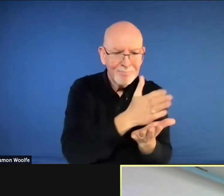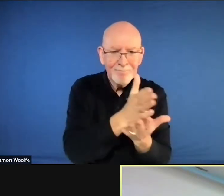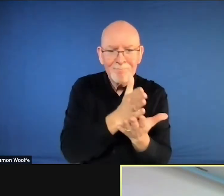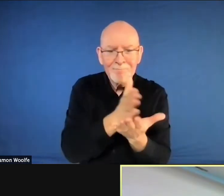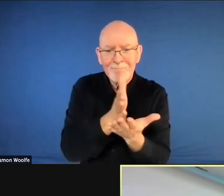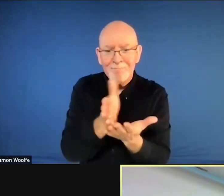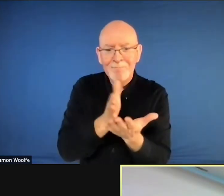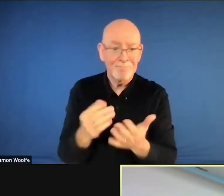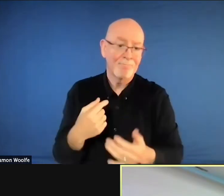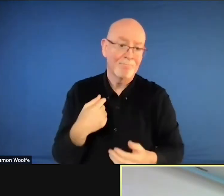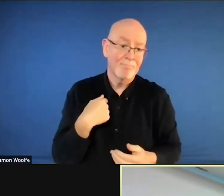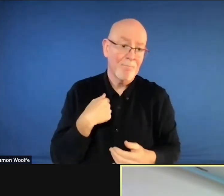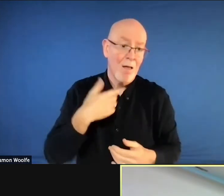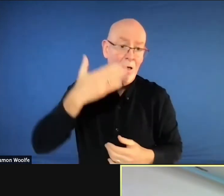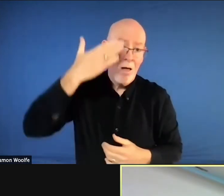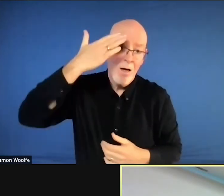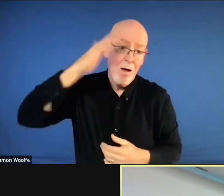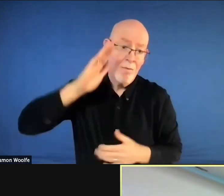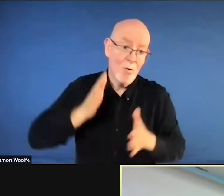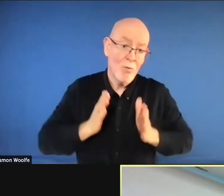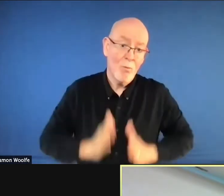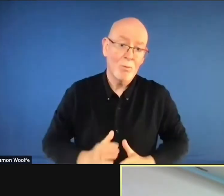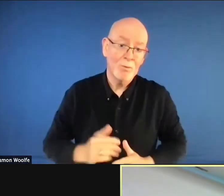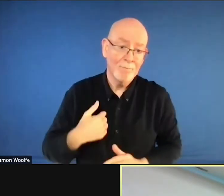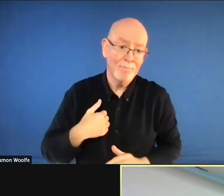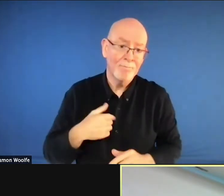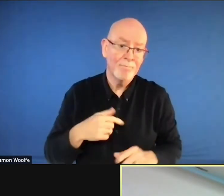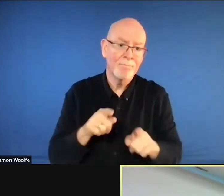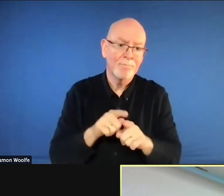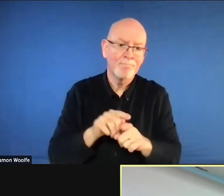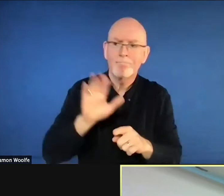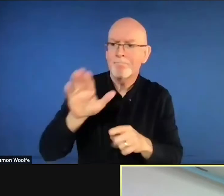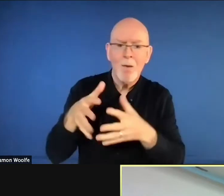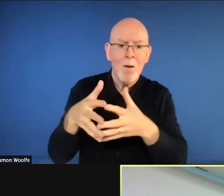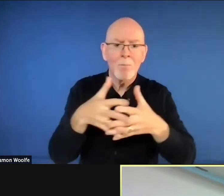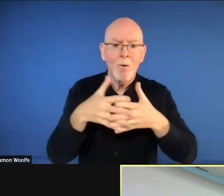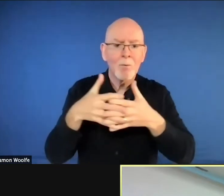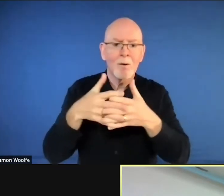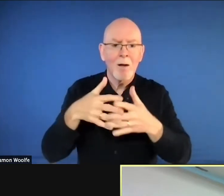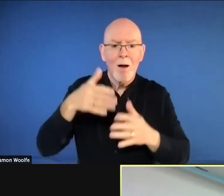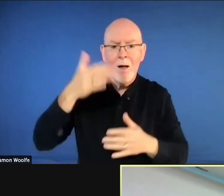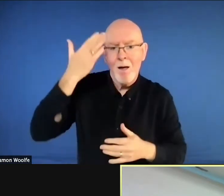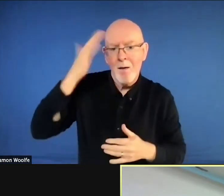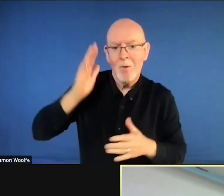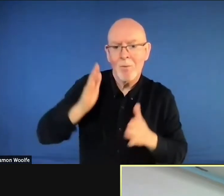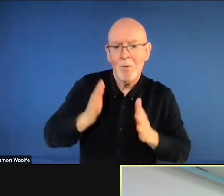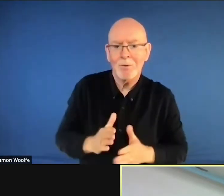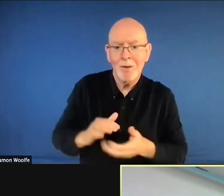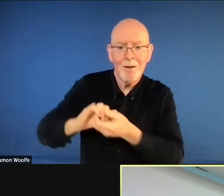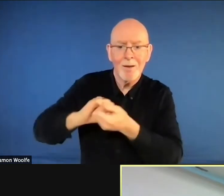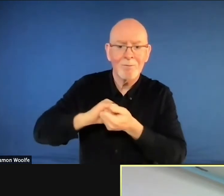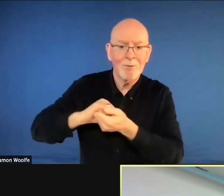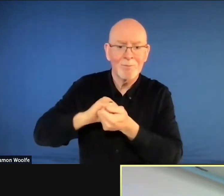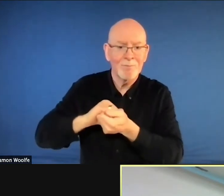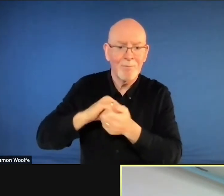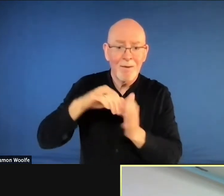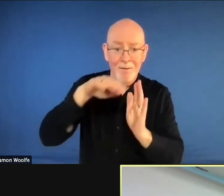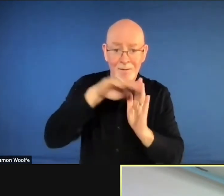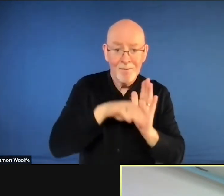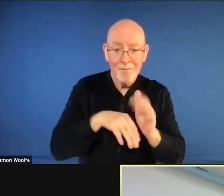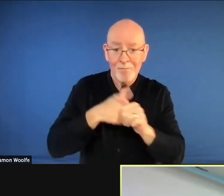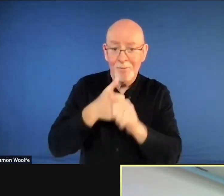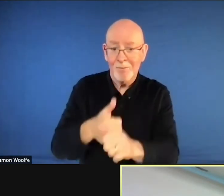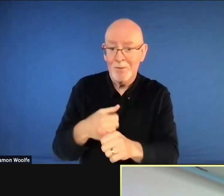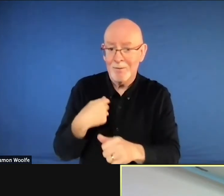teach to my students. So it's kind of across the disciplines, and it seems to be, of course, one